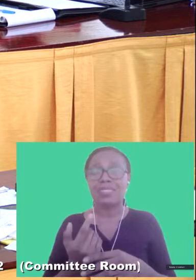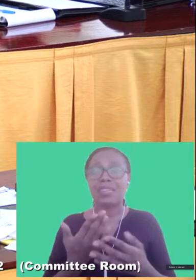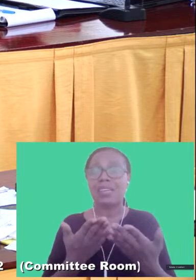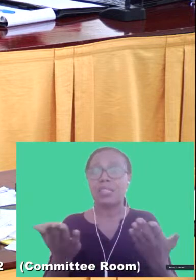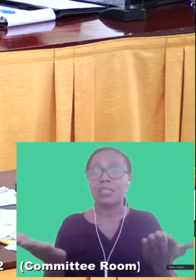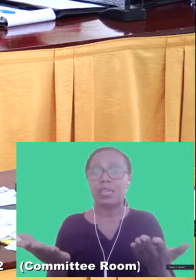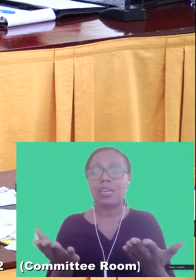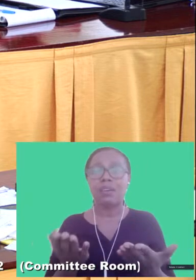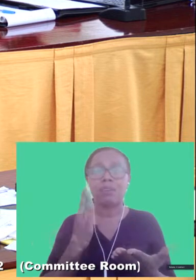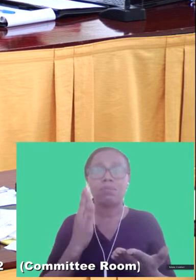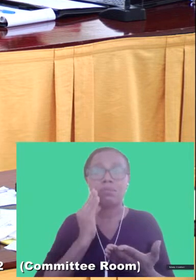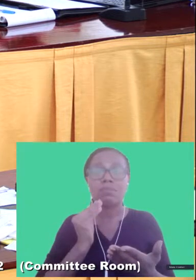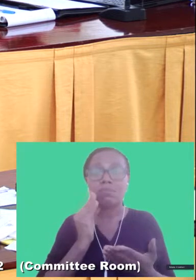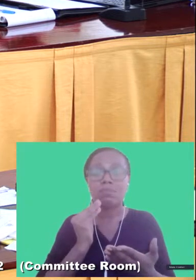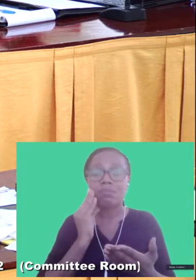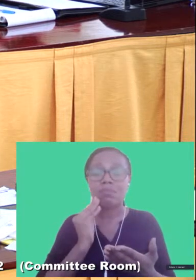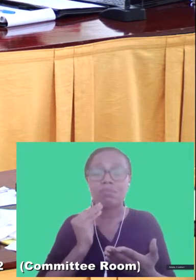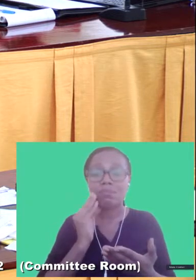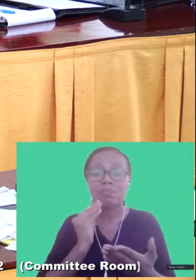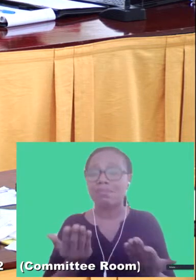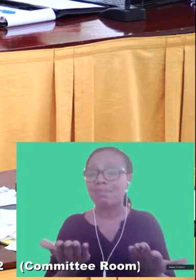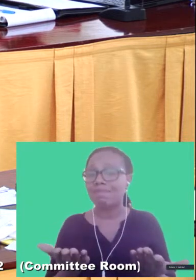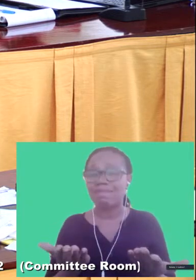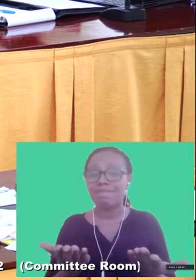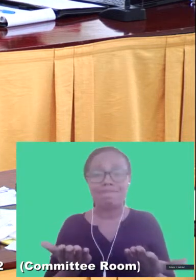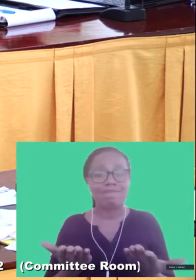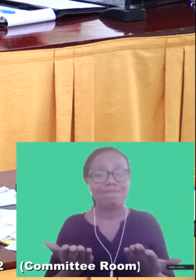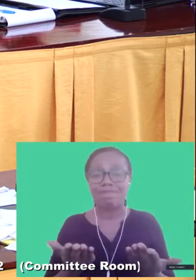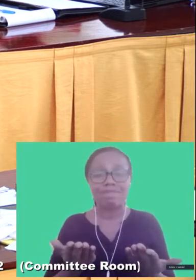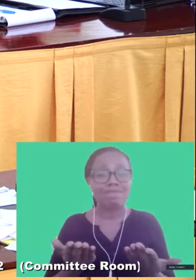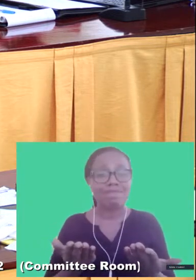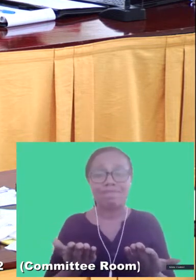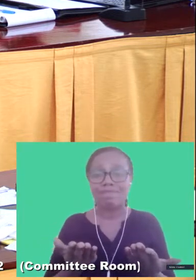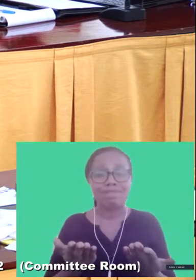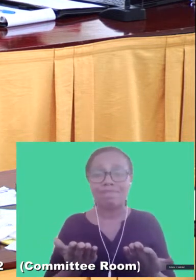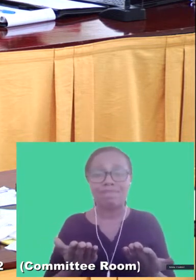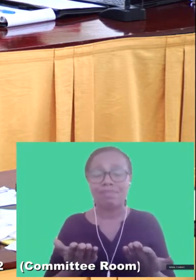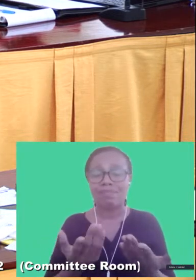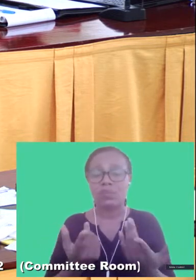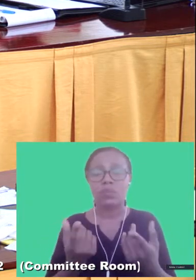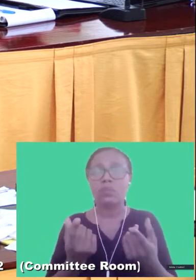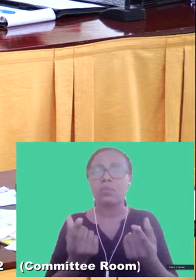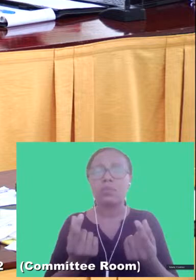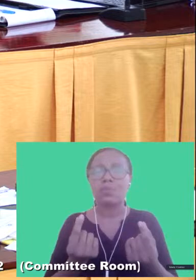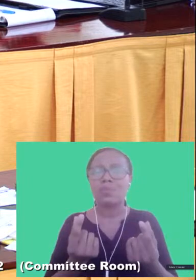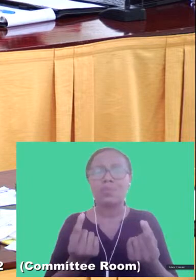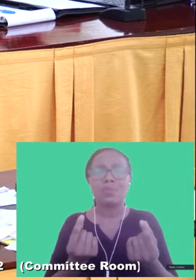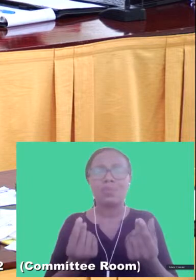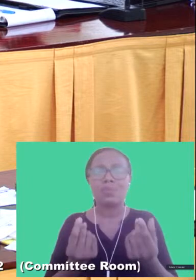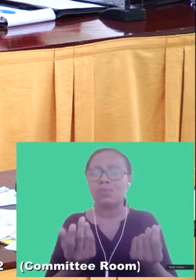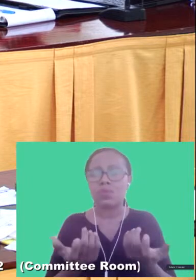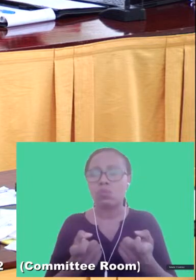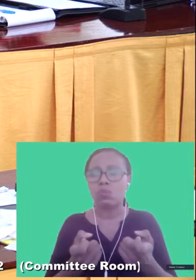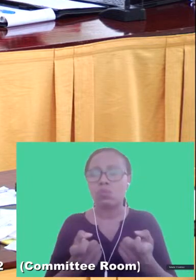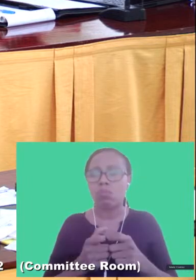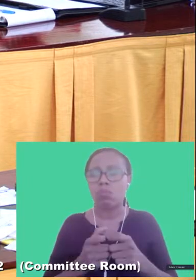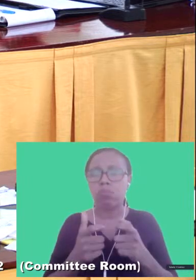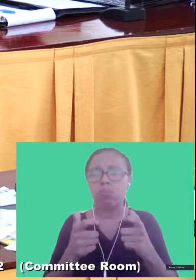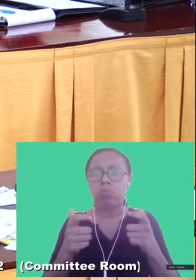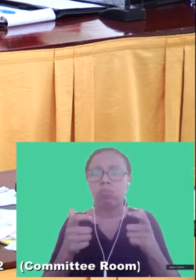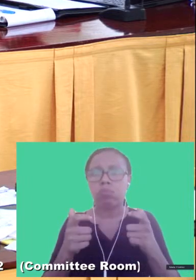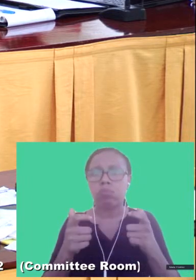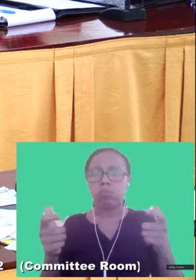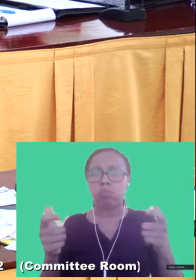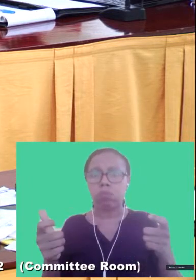put into the mix on a larger type government project? Or they don't have any capital to finance